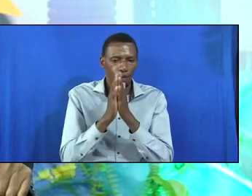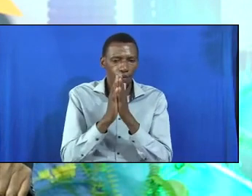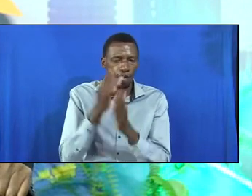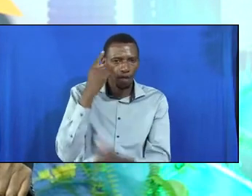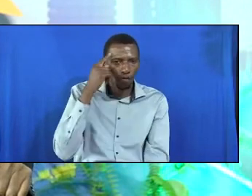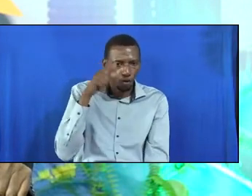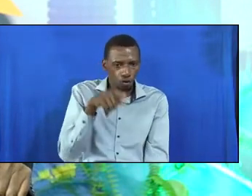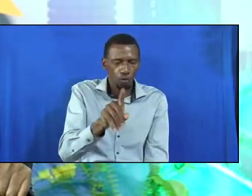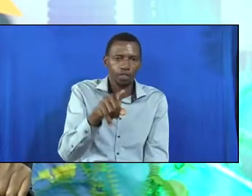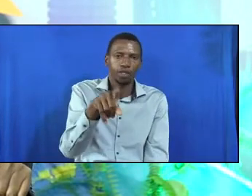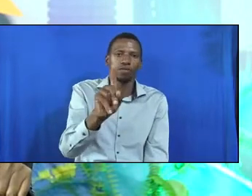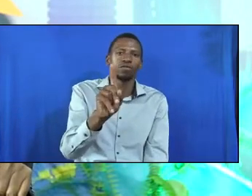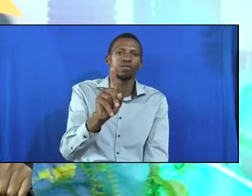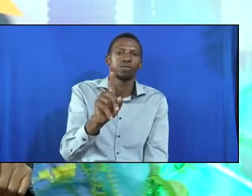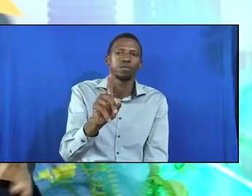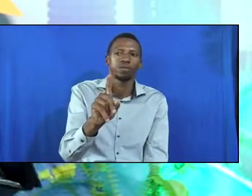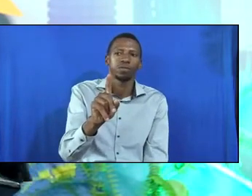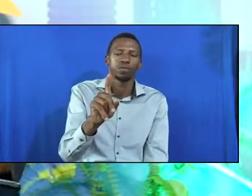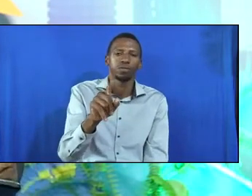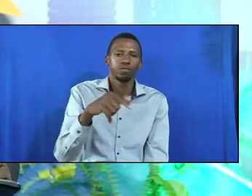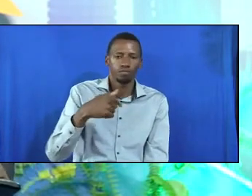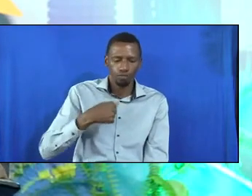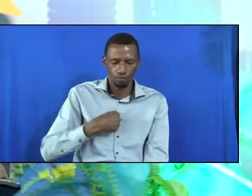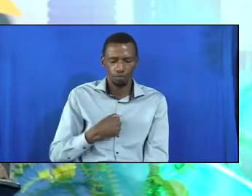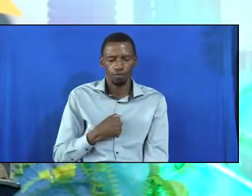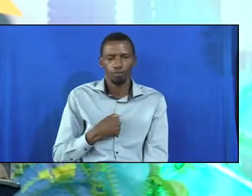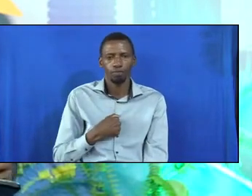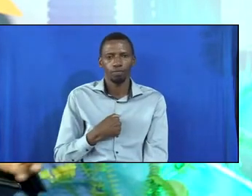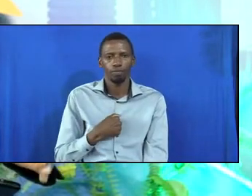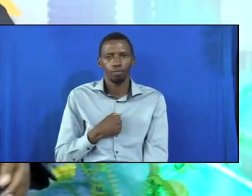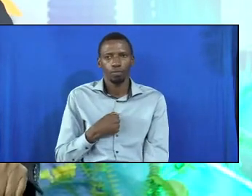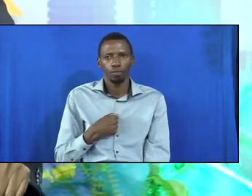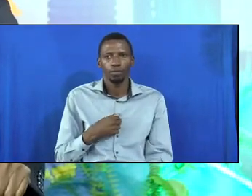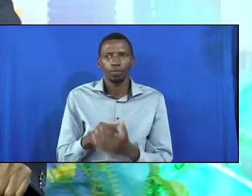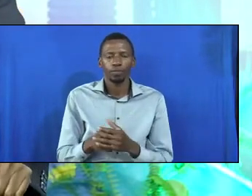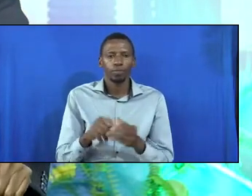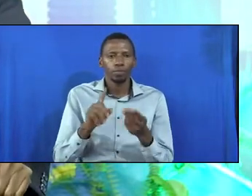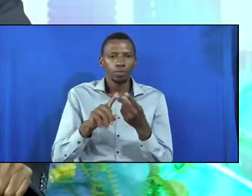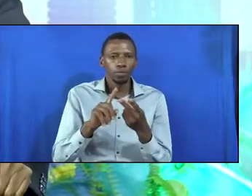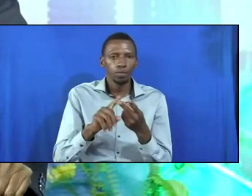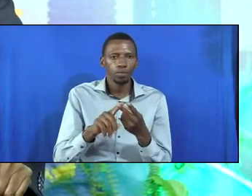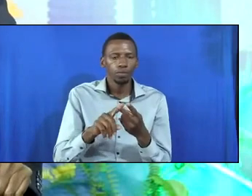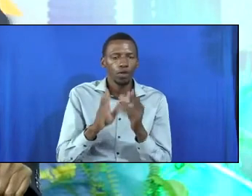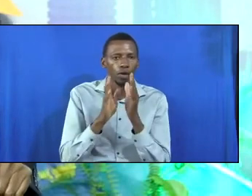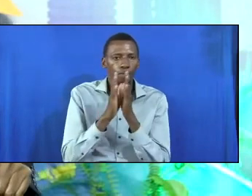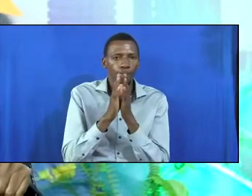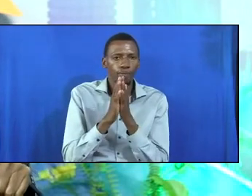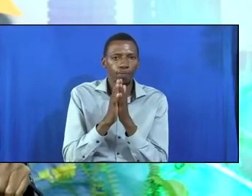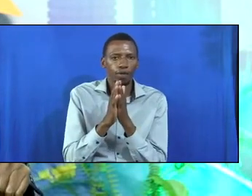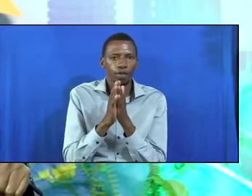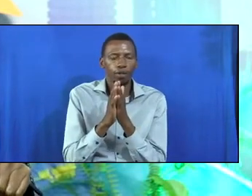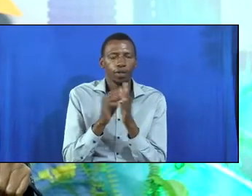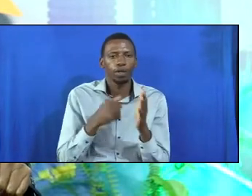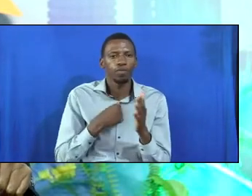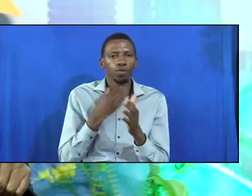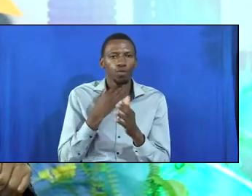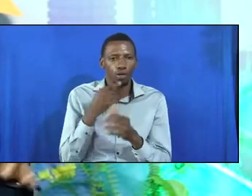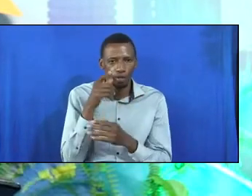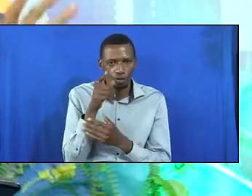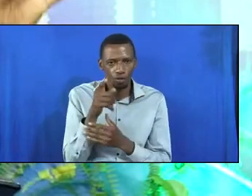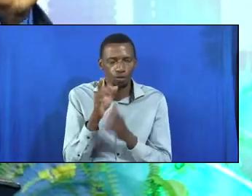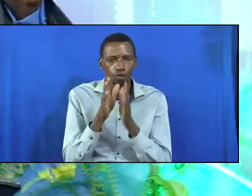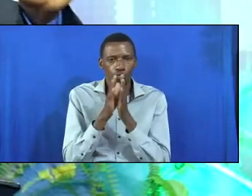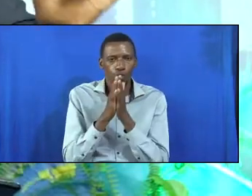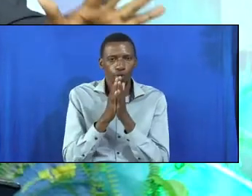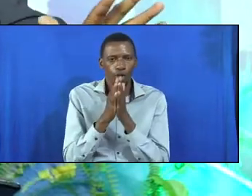you point at that man? Yes, work on that man. Second item, I want you